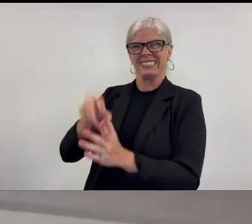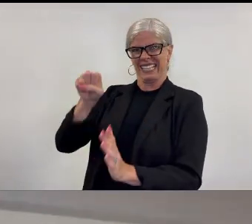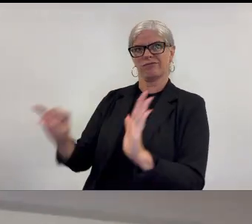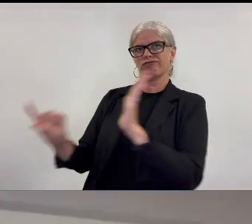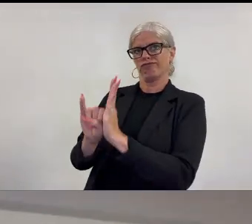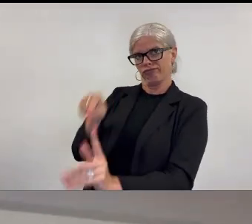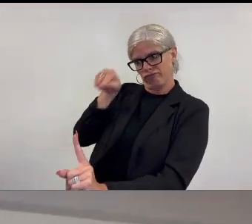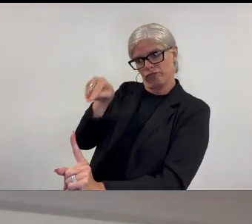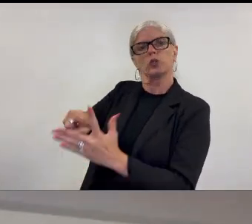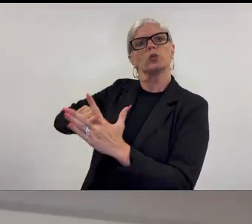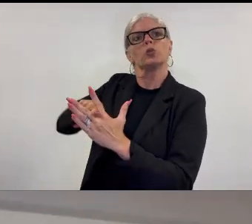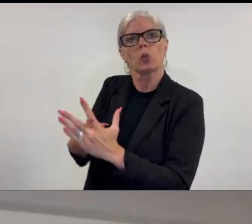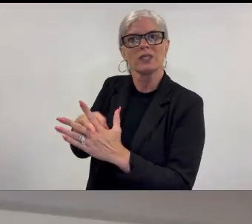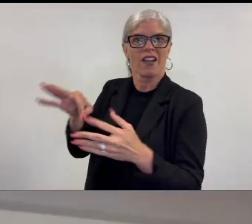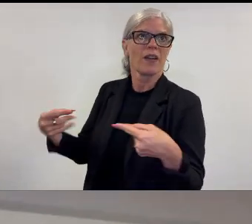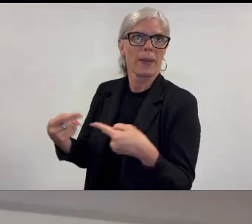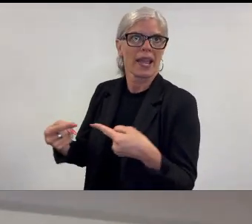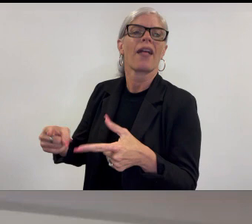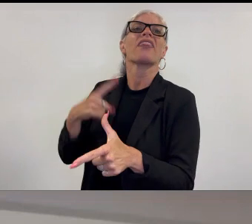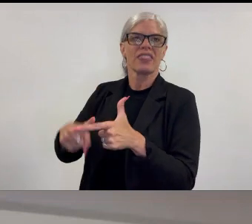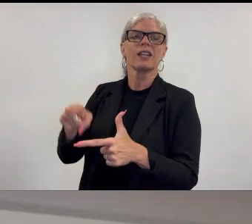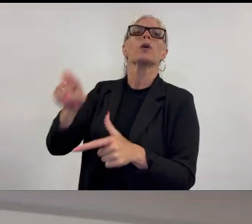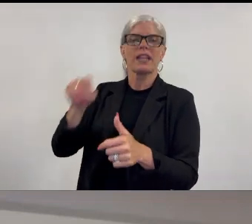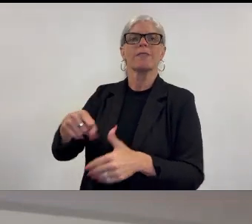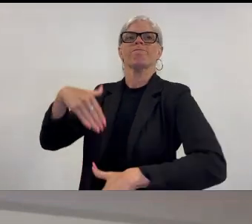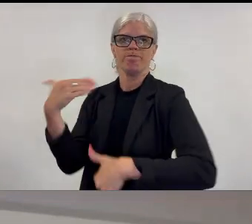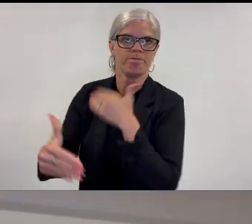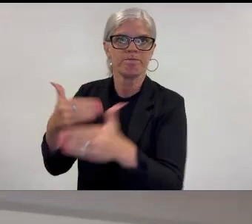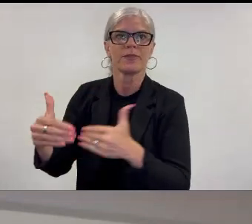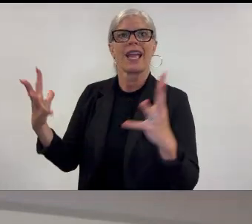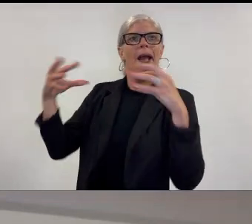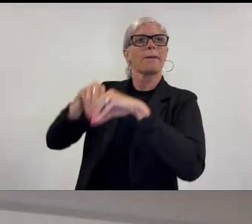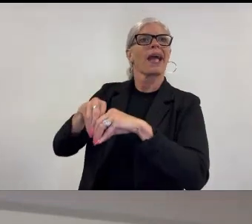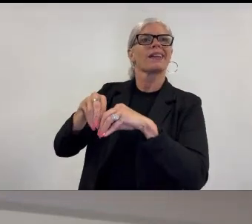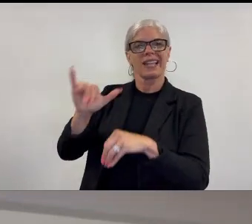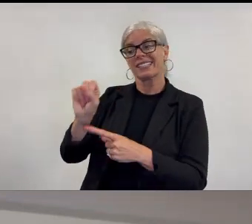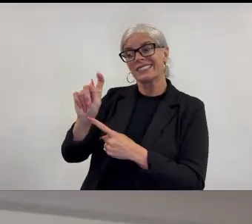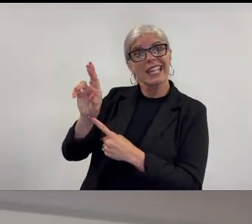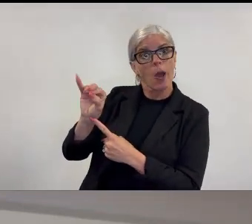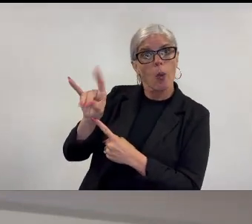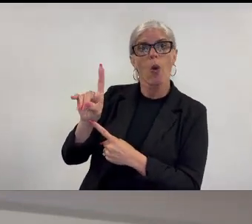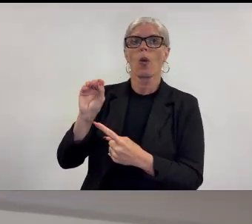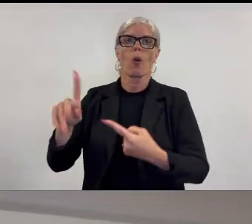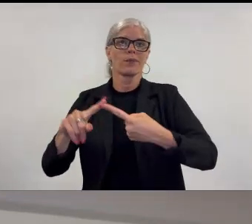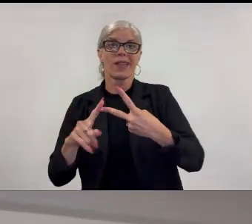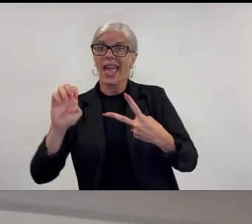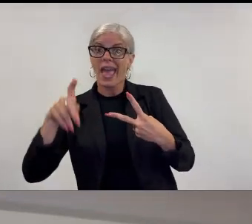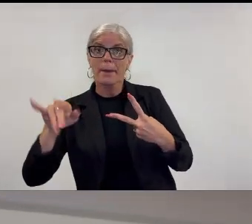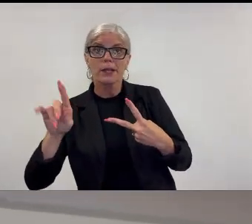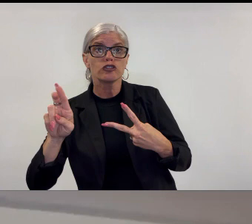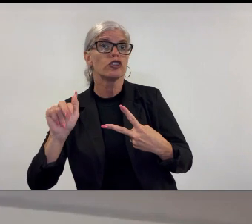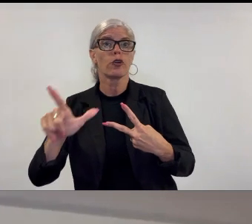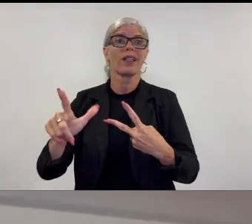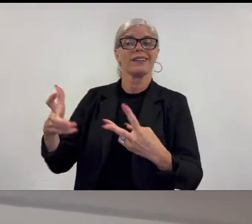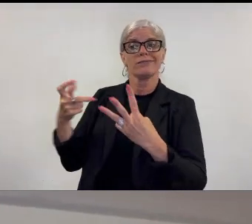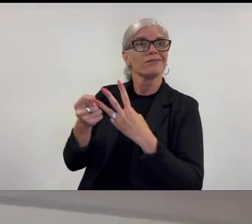therapeutic block. And then there are interventions